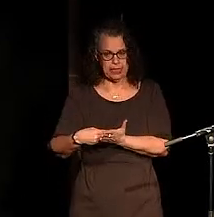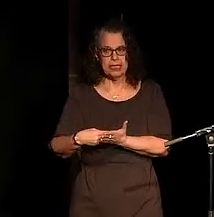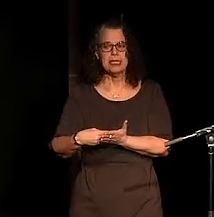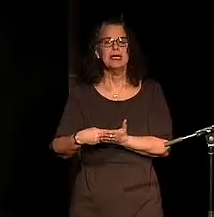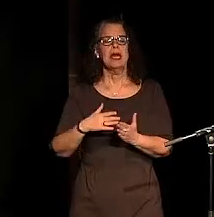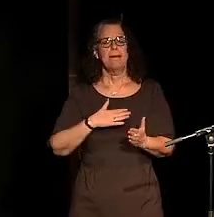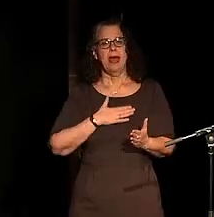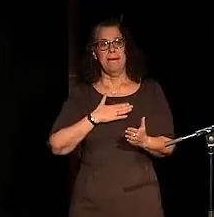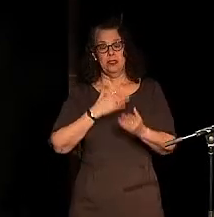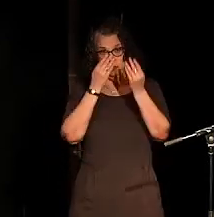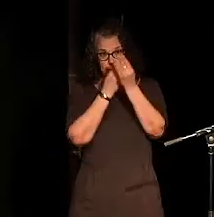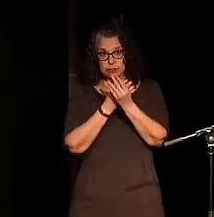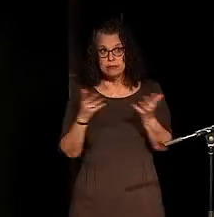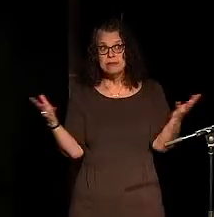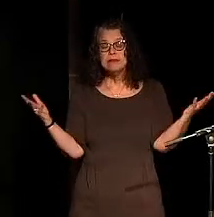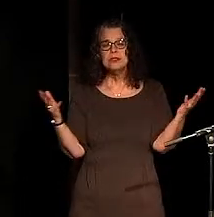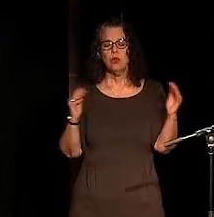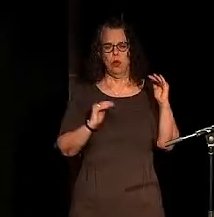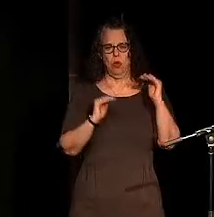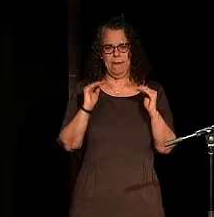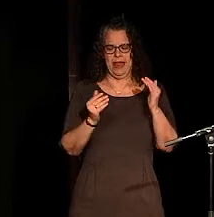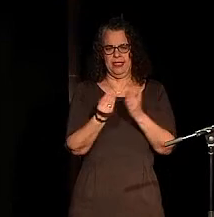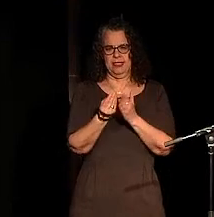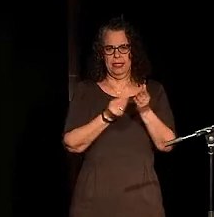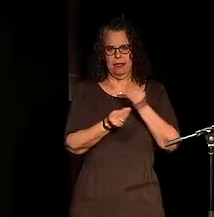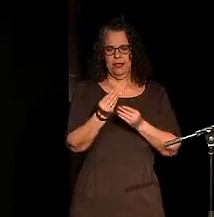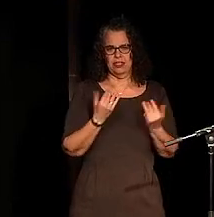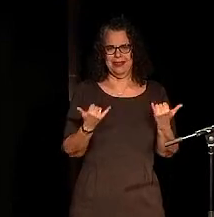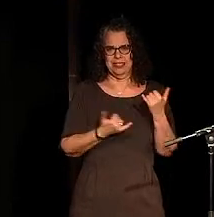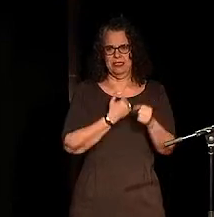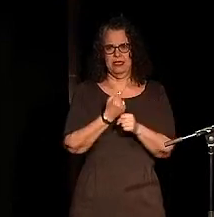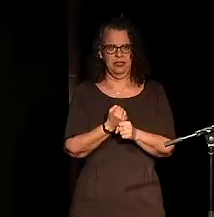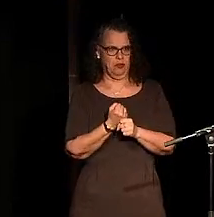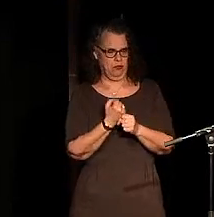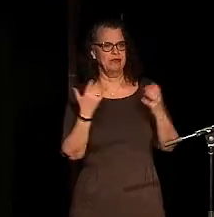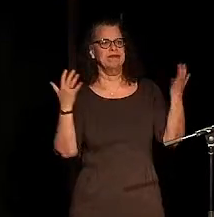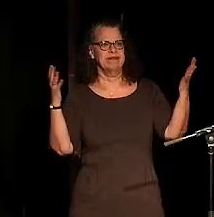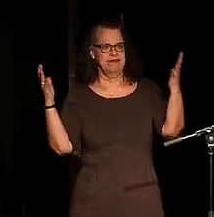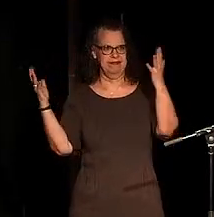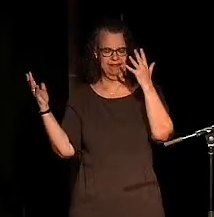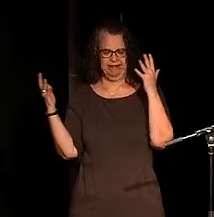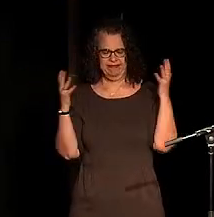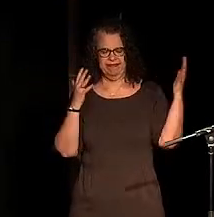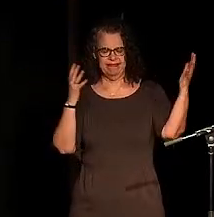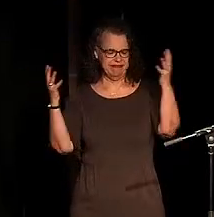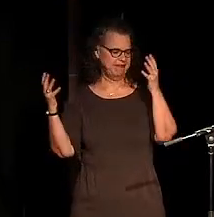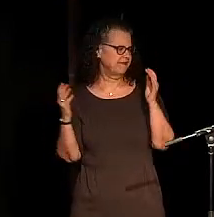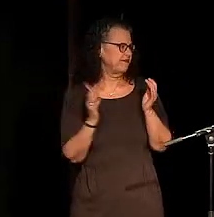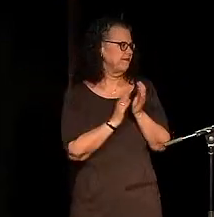you that we will balance our budget for this year. Well,